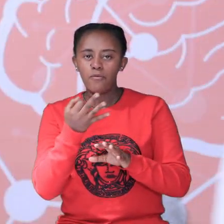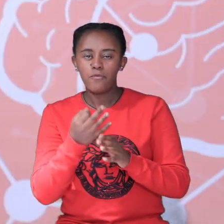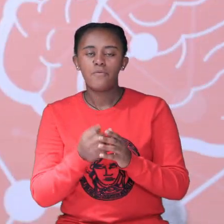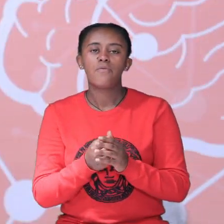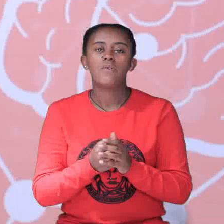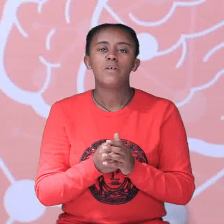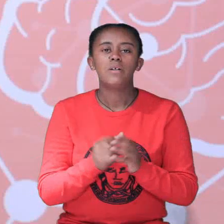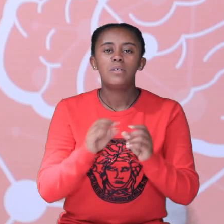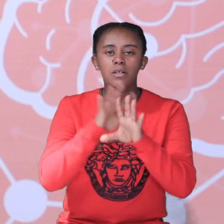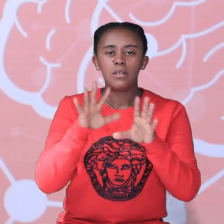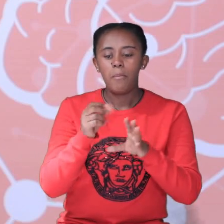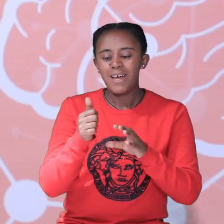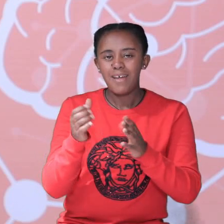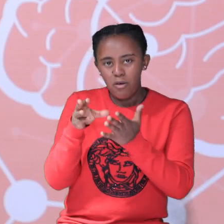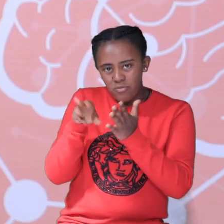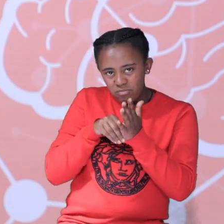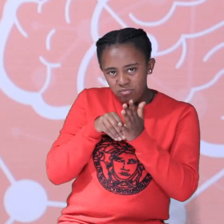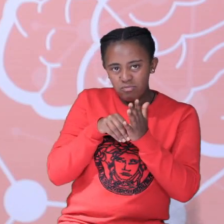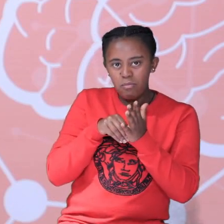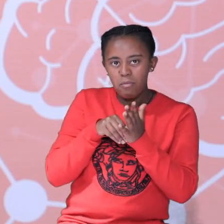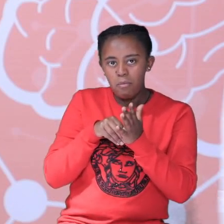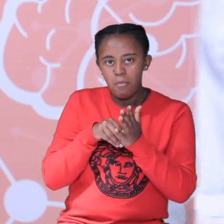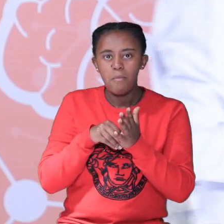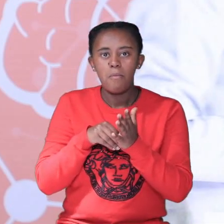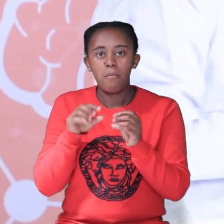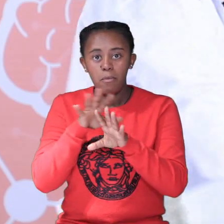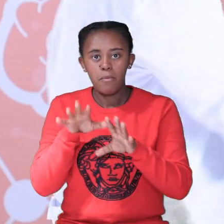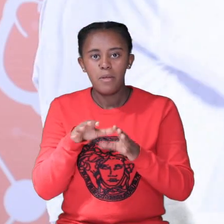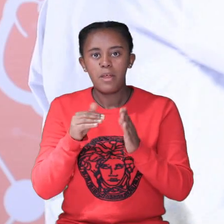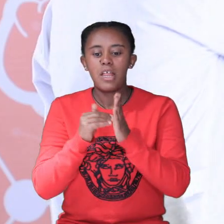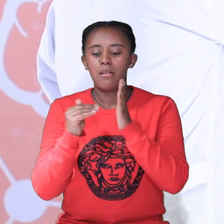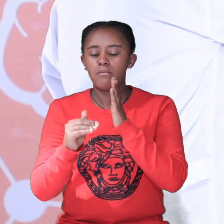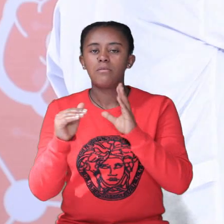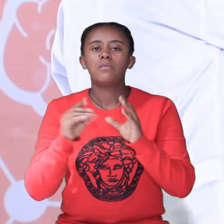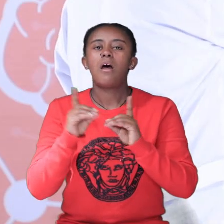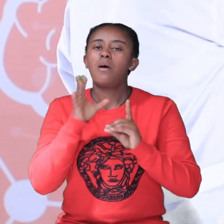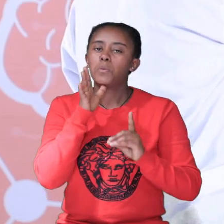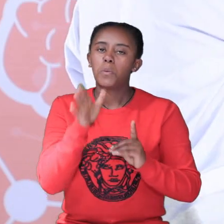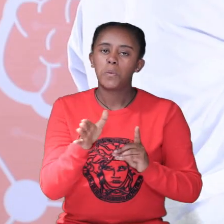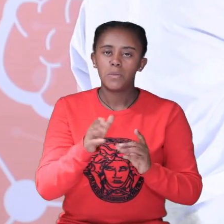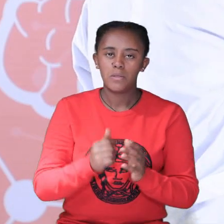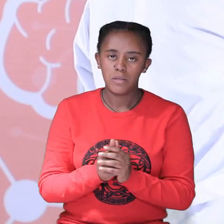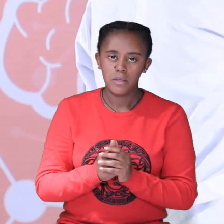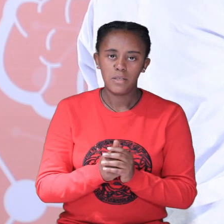is absorbed by the material and some is reflected. Does not